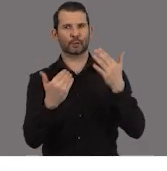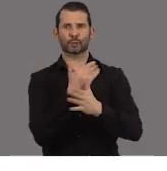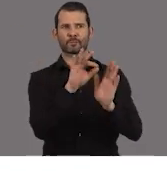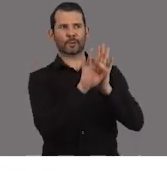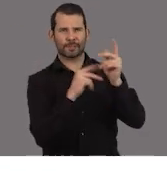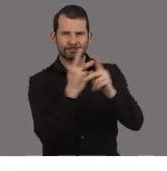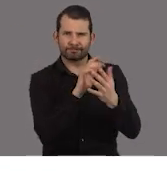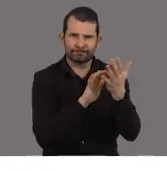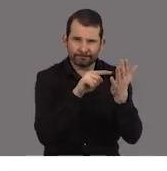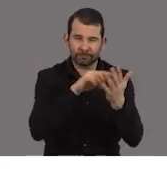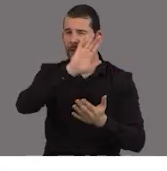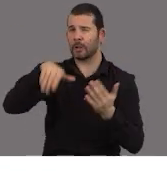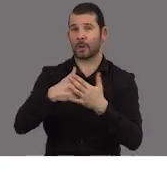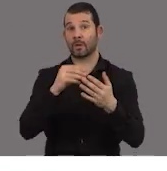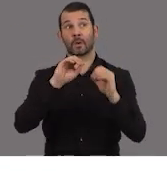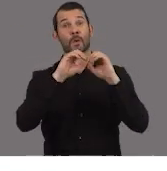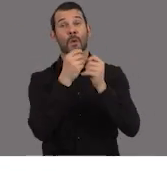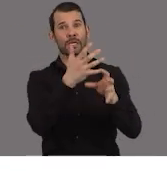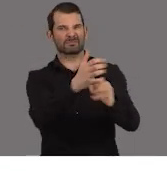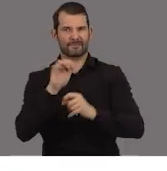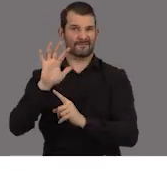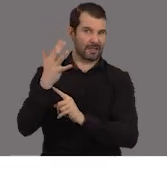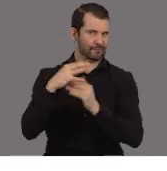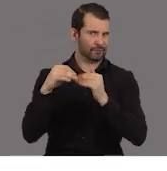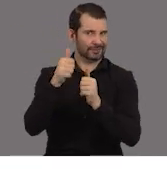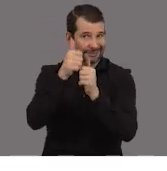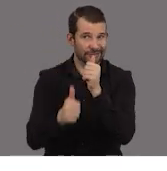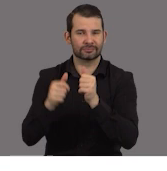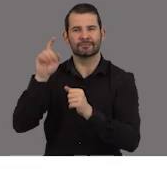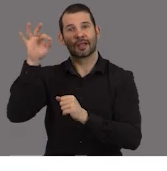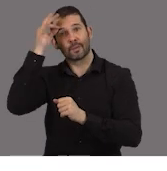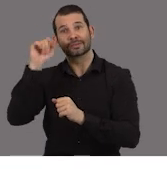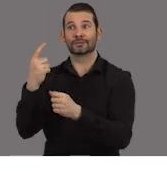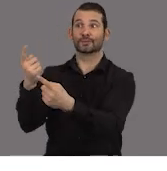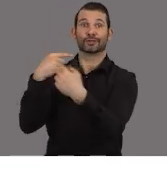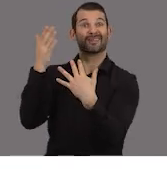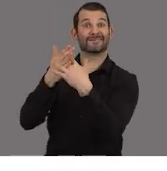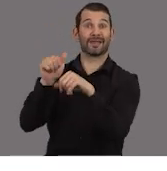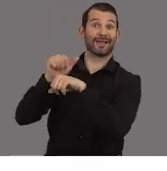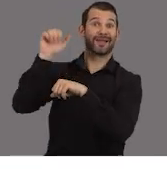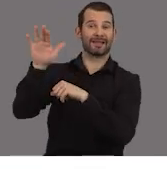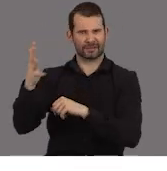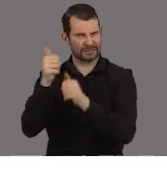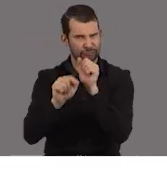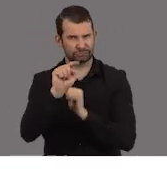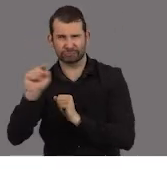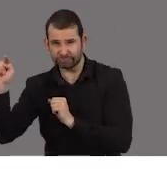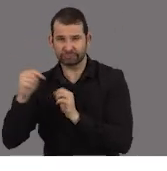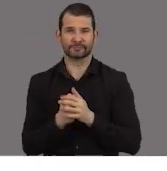Under the new formula, all organizations receive $5 per federal tax return filed.